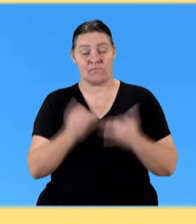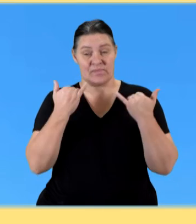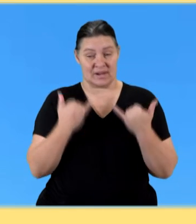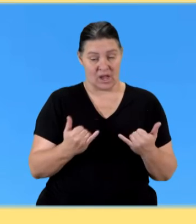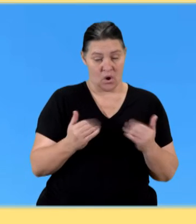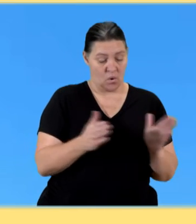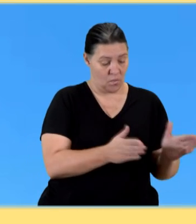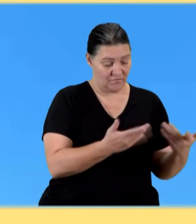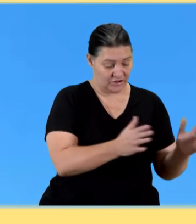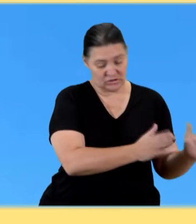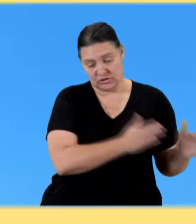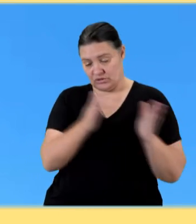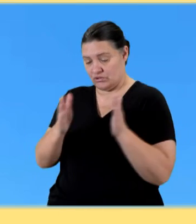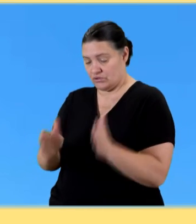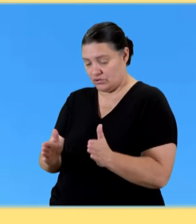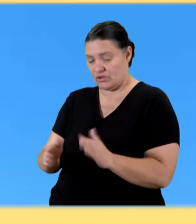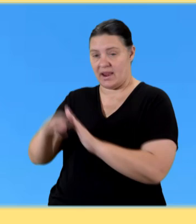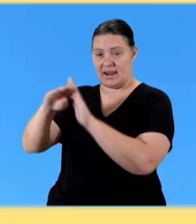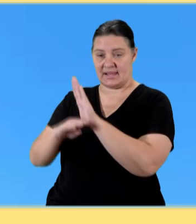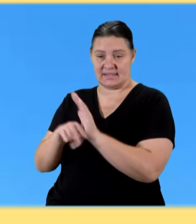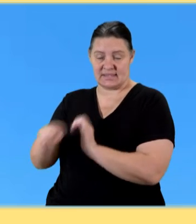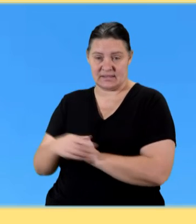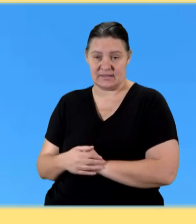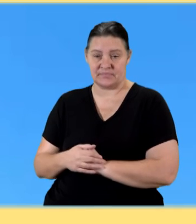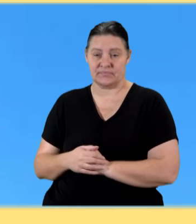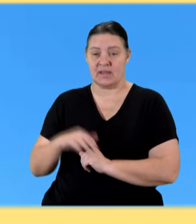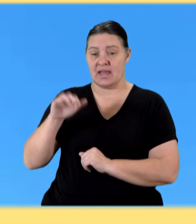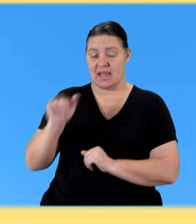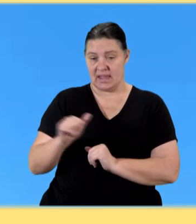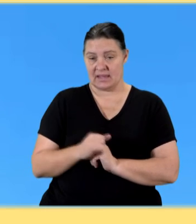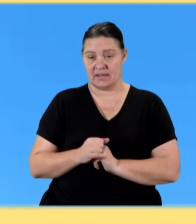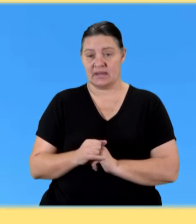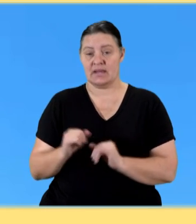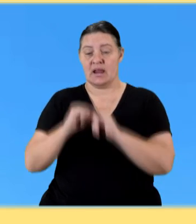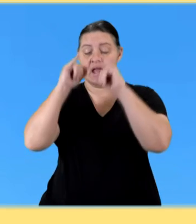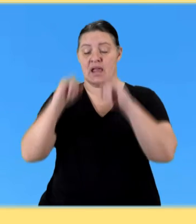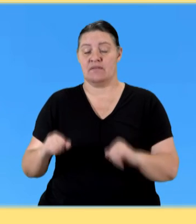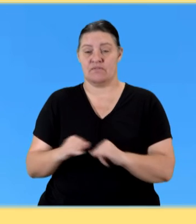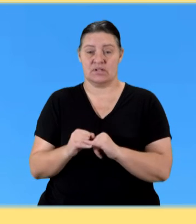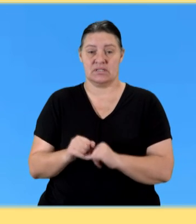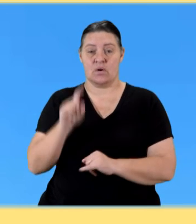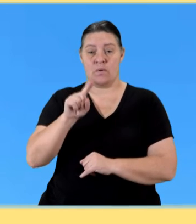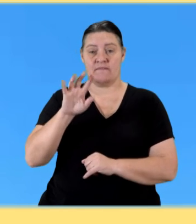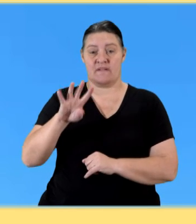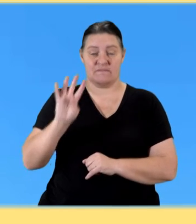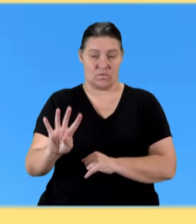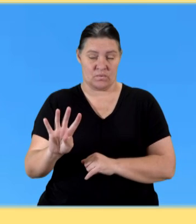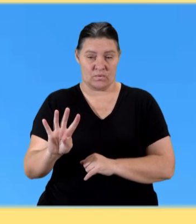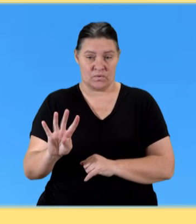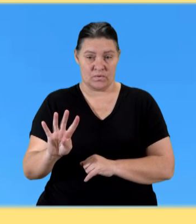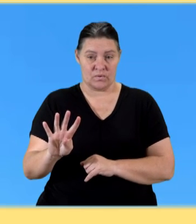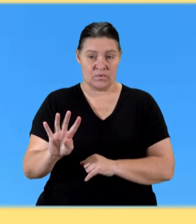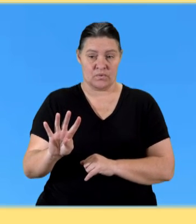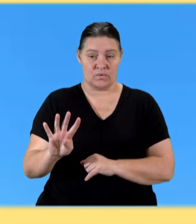We will now do the creditors list. A, an invoice